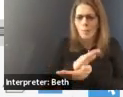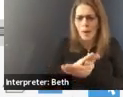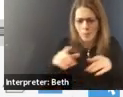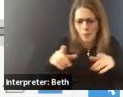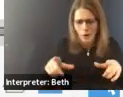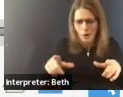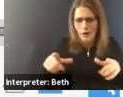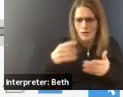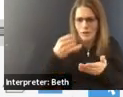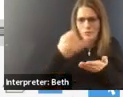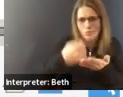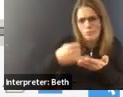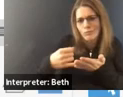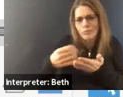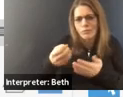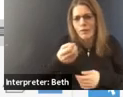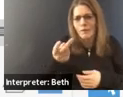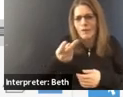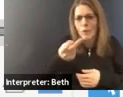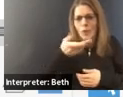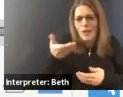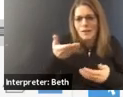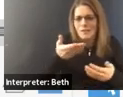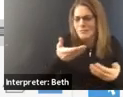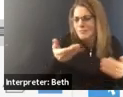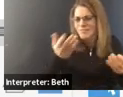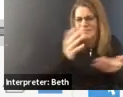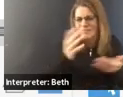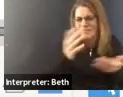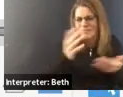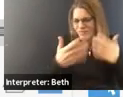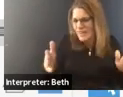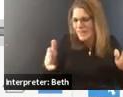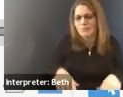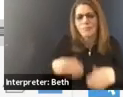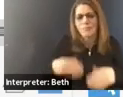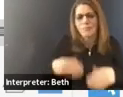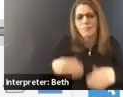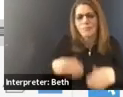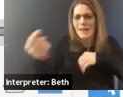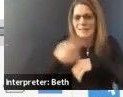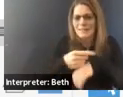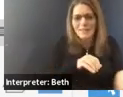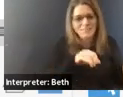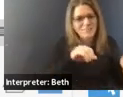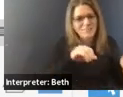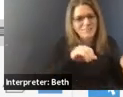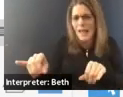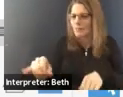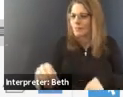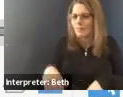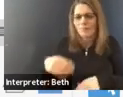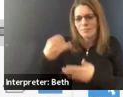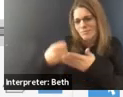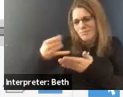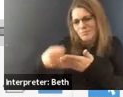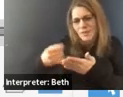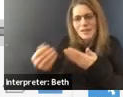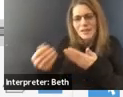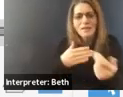the box. Next day, same thing. No matter what, you draw every day. I don't care if it's